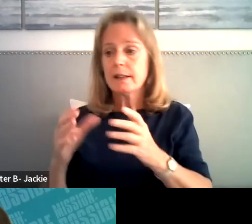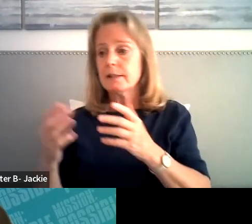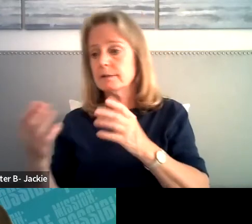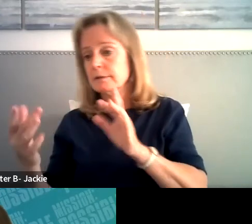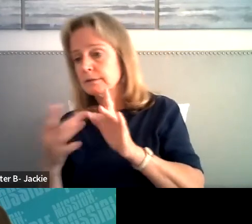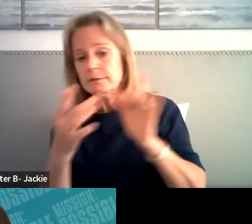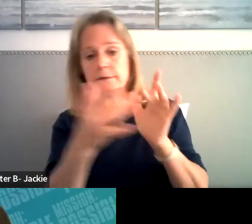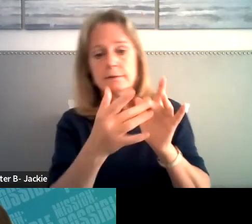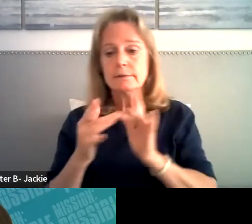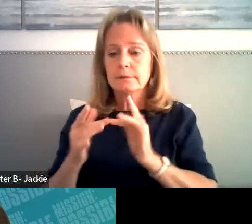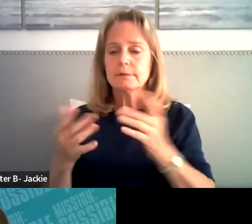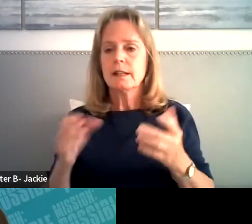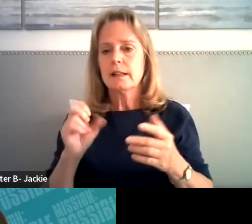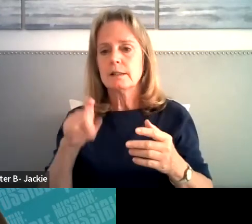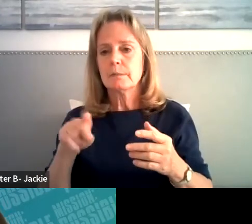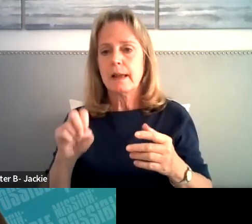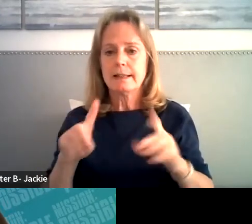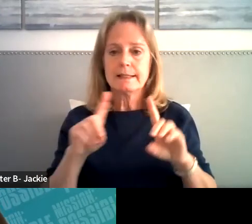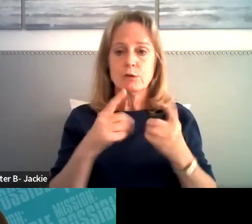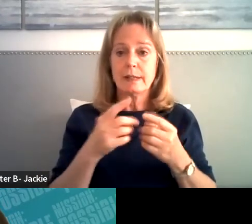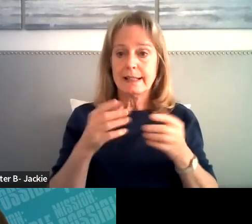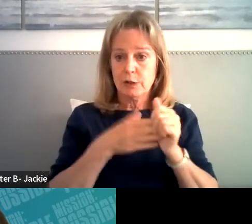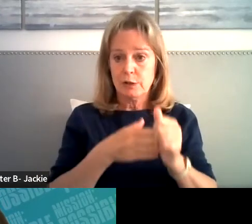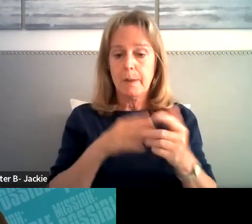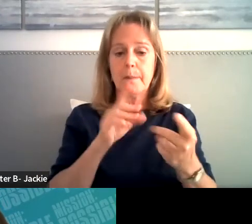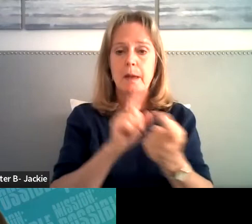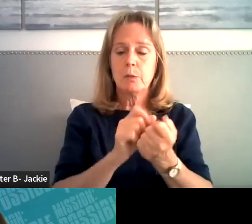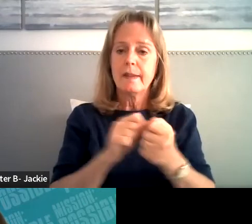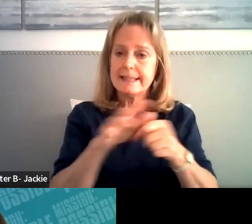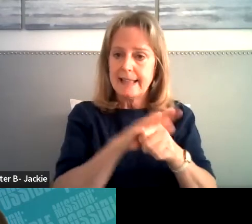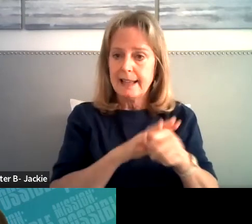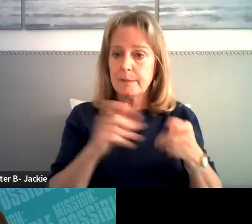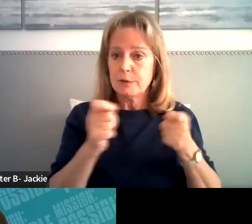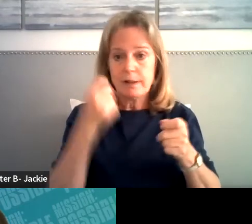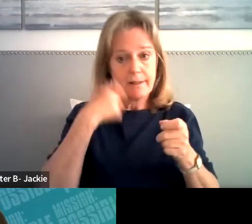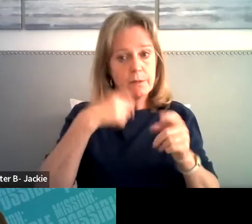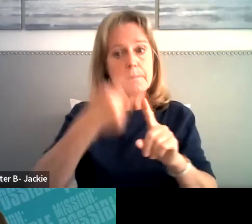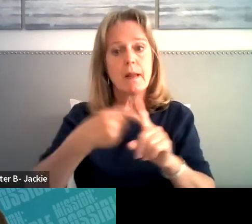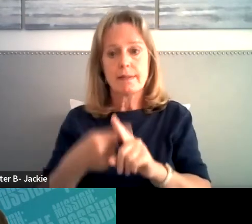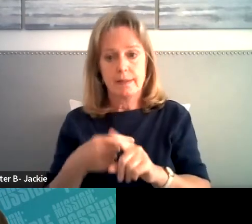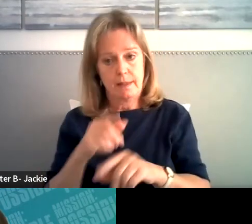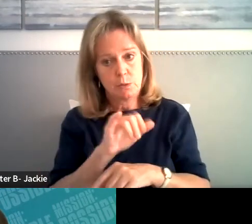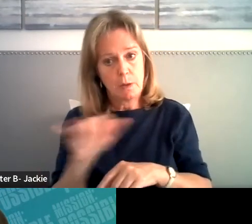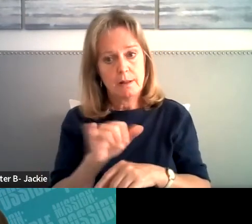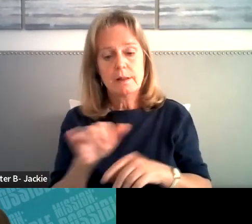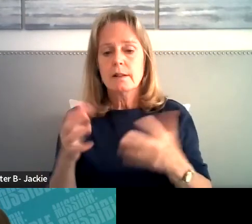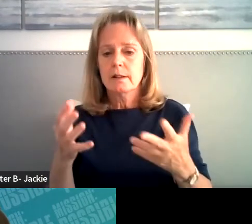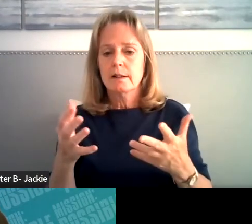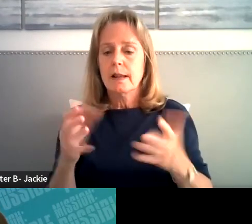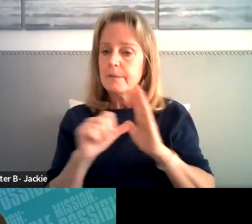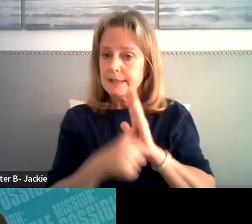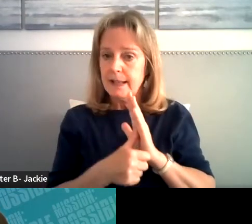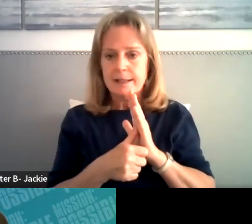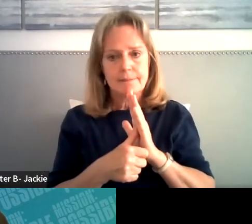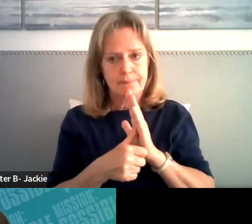other. SPED district leadership met with site administrators on a monthly basis as well. And I just want to emphasize the